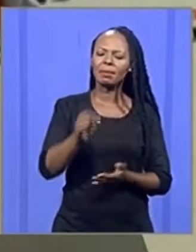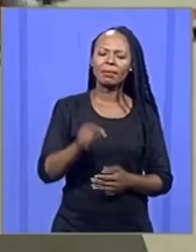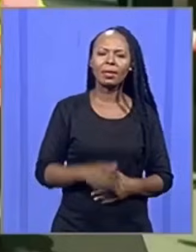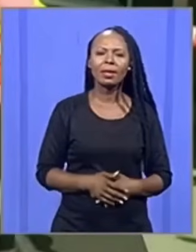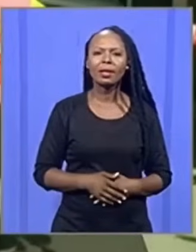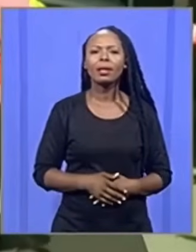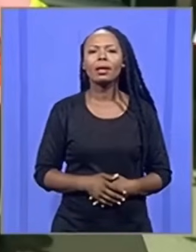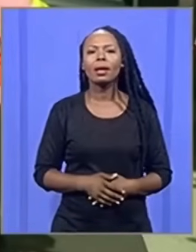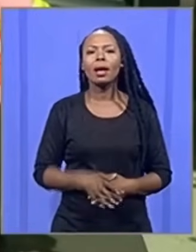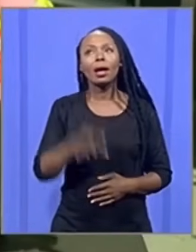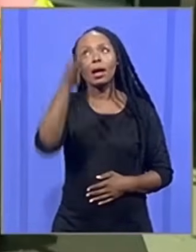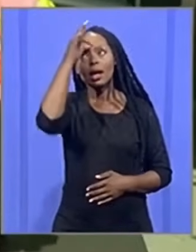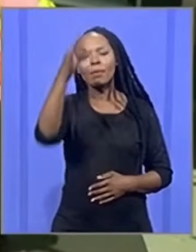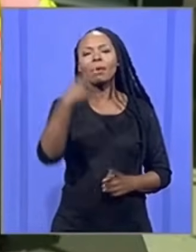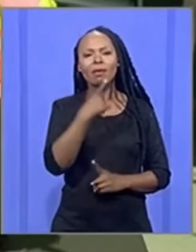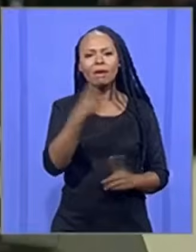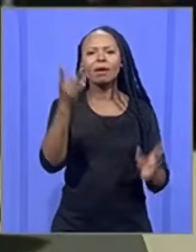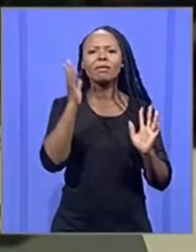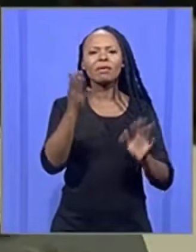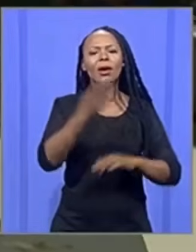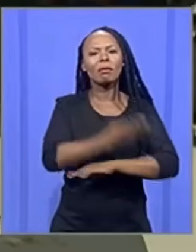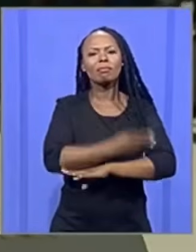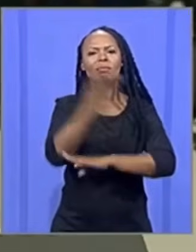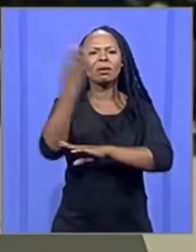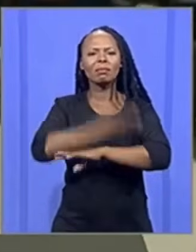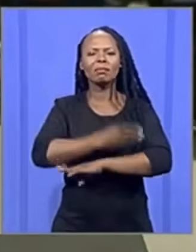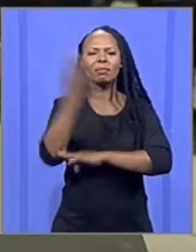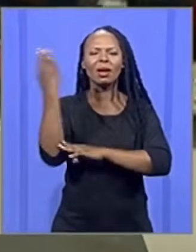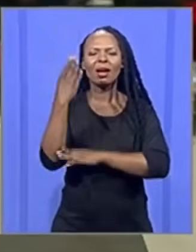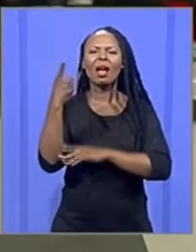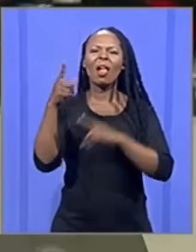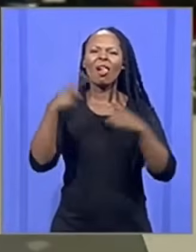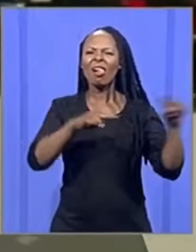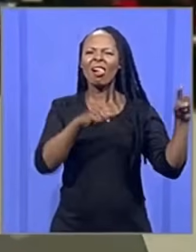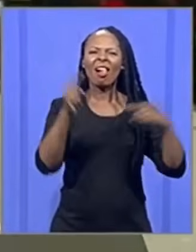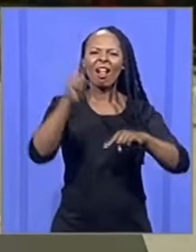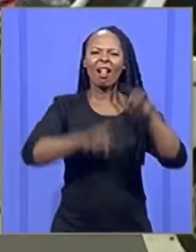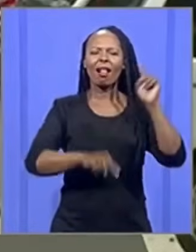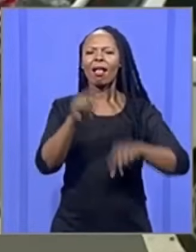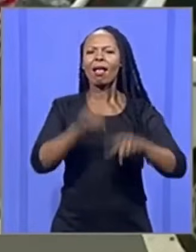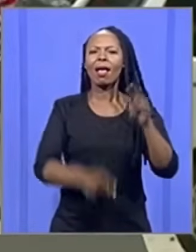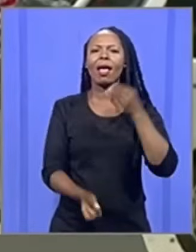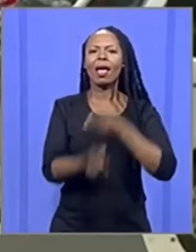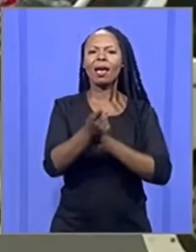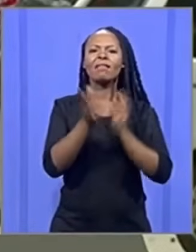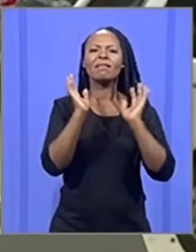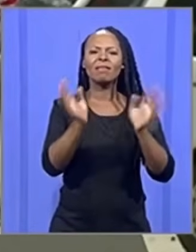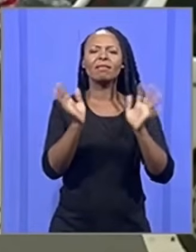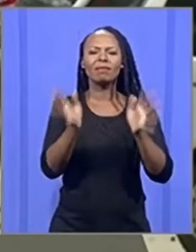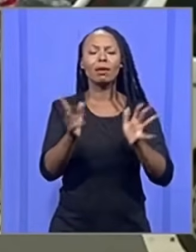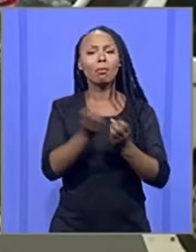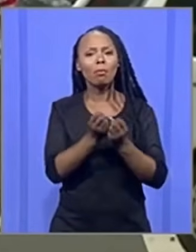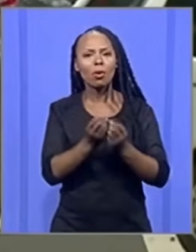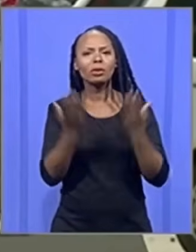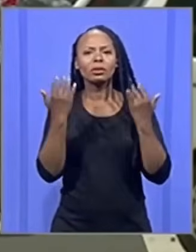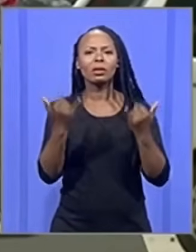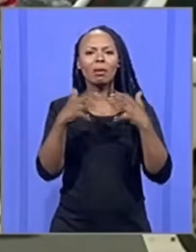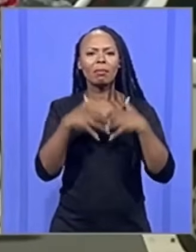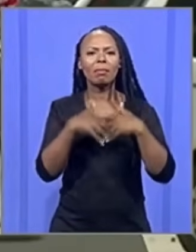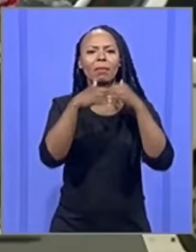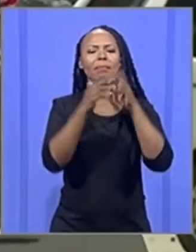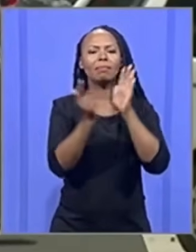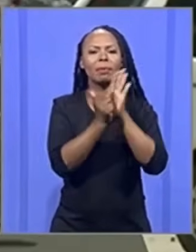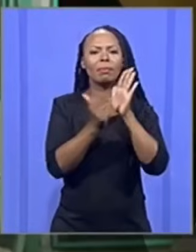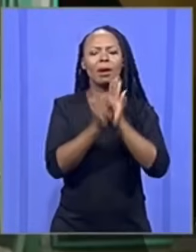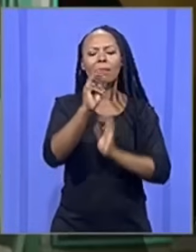Kgabagare puso e begile ntwa kwa melelwaneng ya naga e supile bothati jwa botsamaisi jwa melelwane jo bo thankgolotsweng semmuso kwa